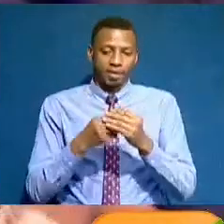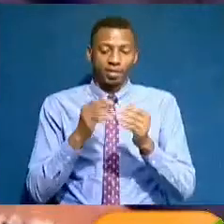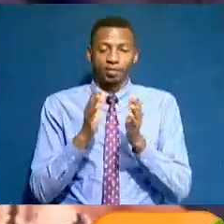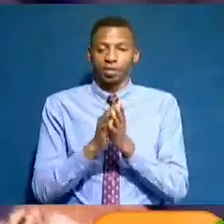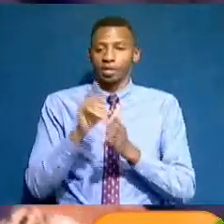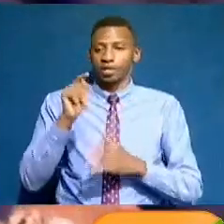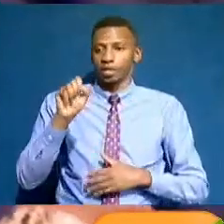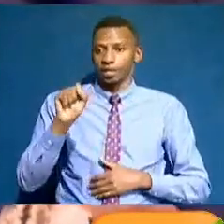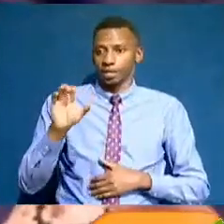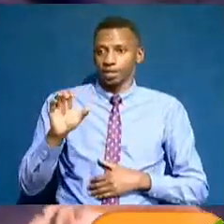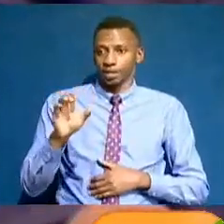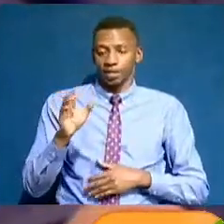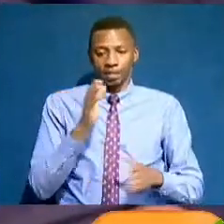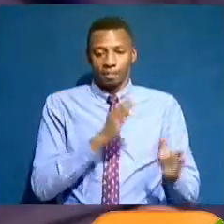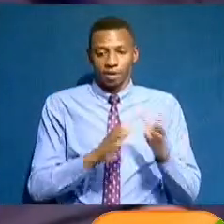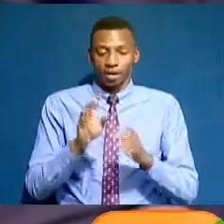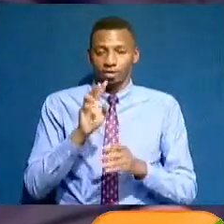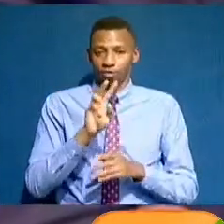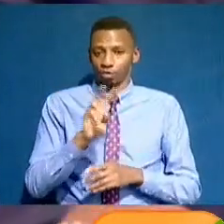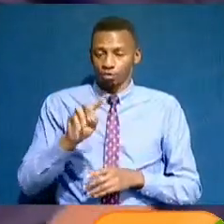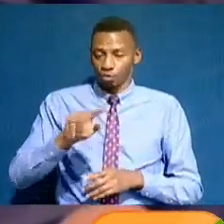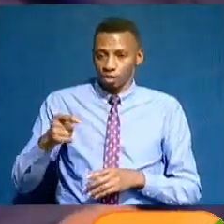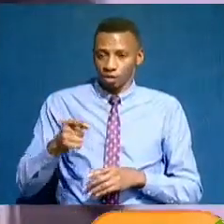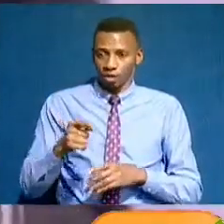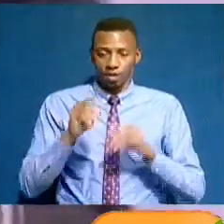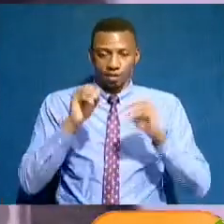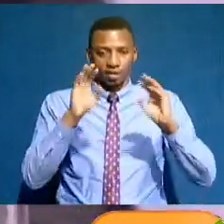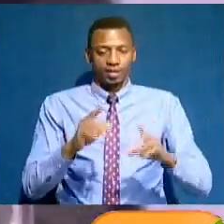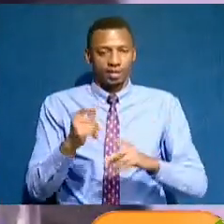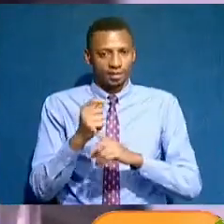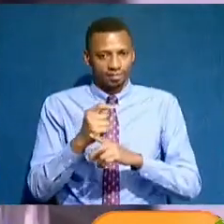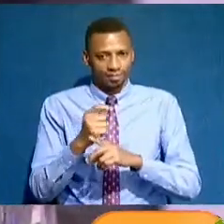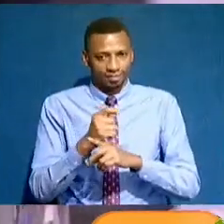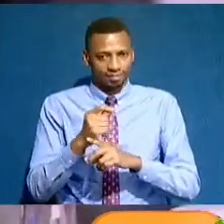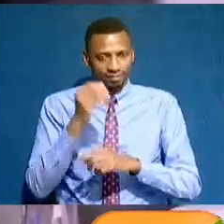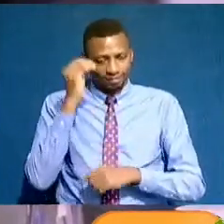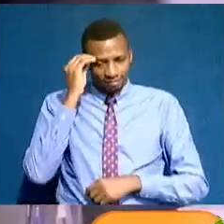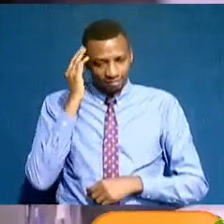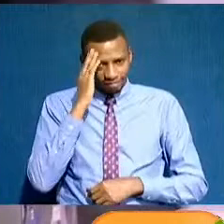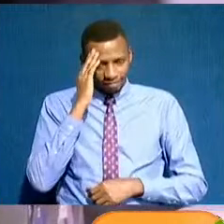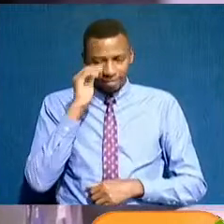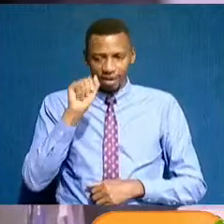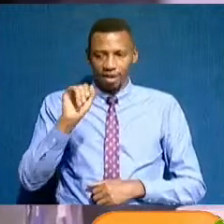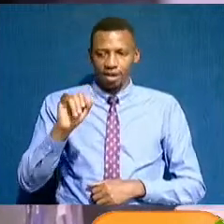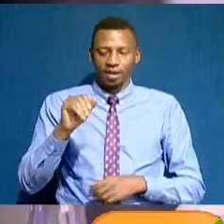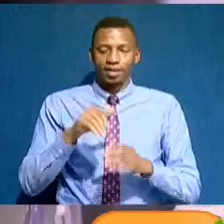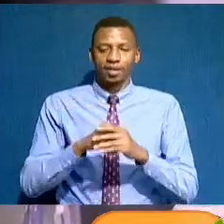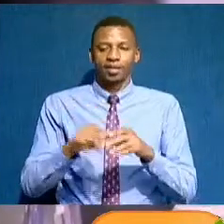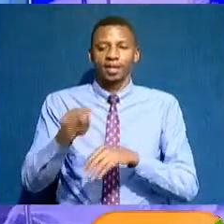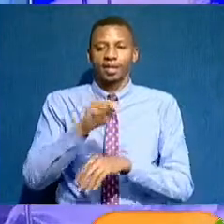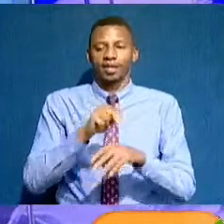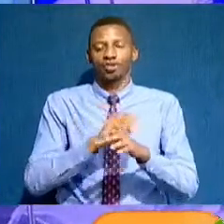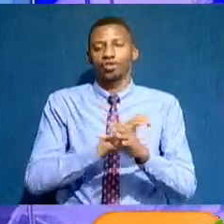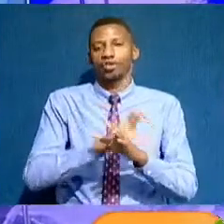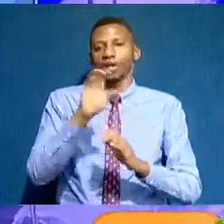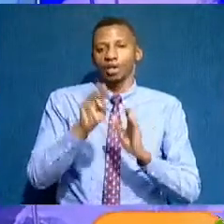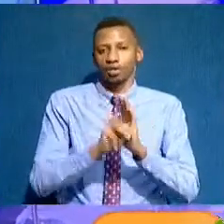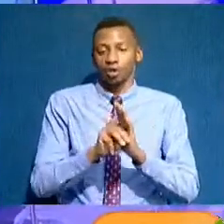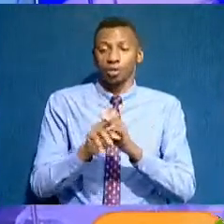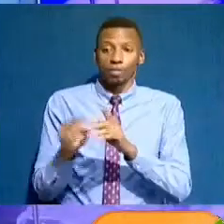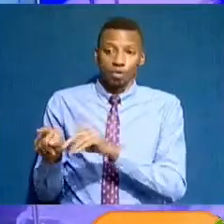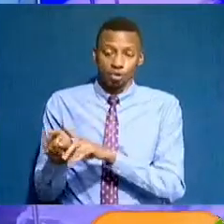train 62,000 teachers and master trainers, embedding AI into the national curriculum. Further, the company has reached